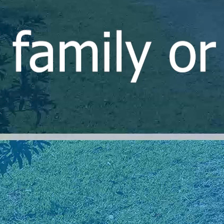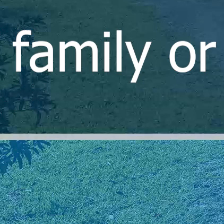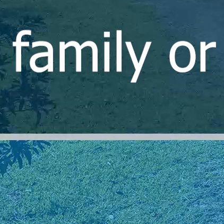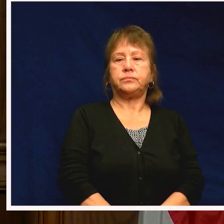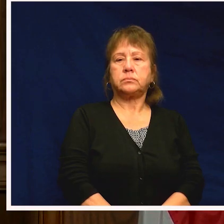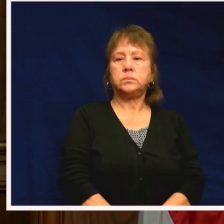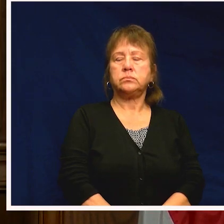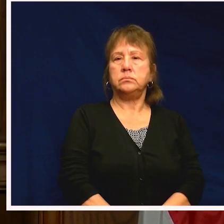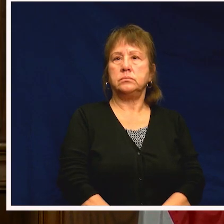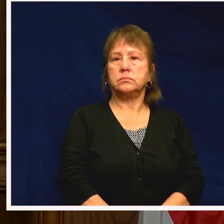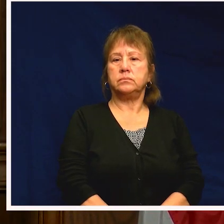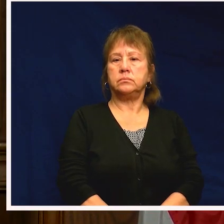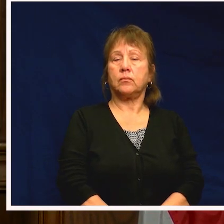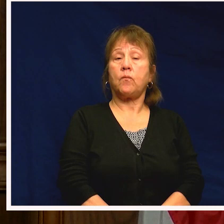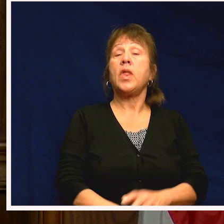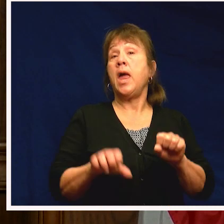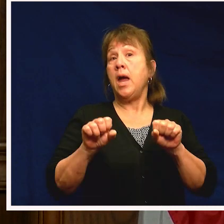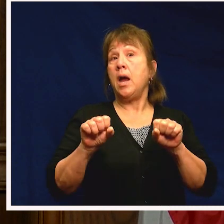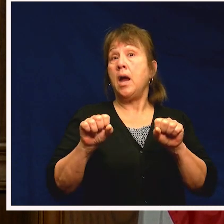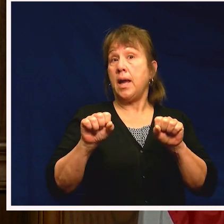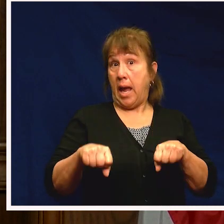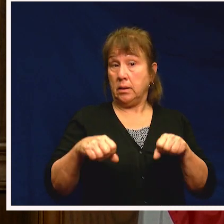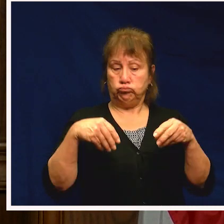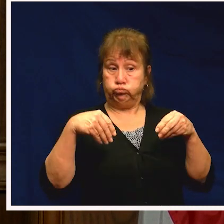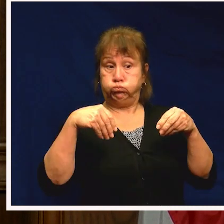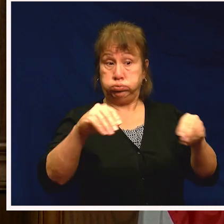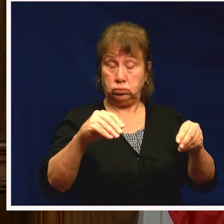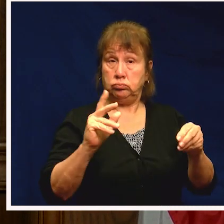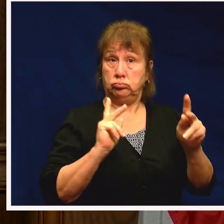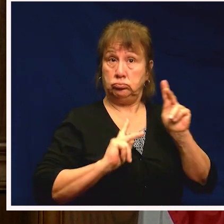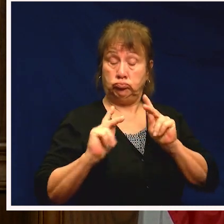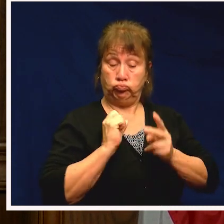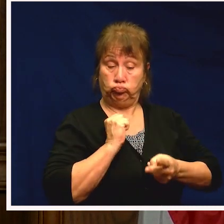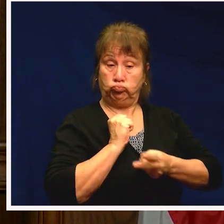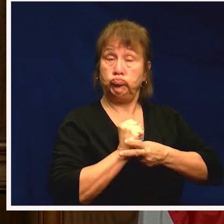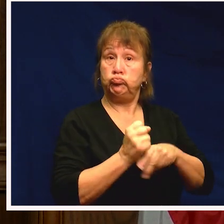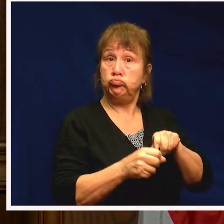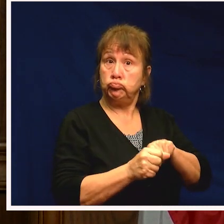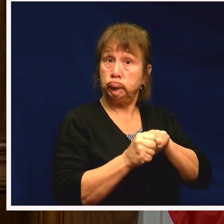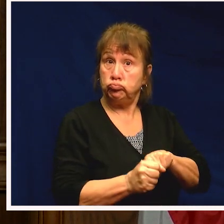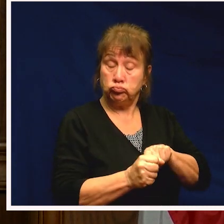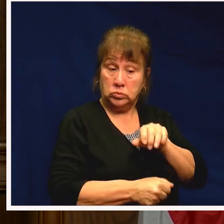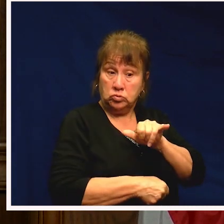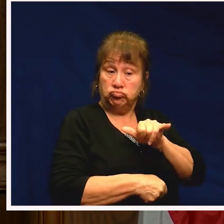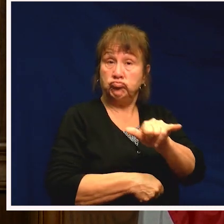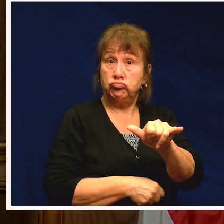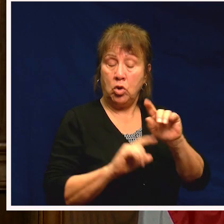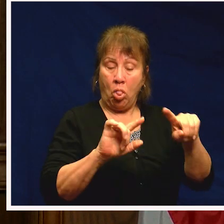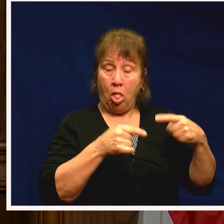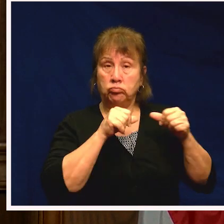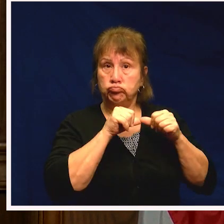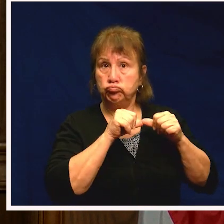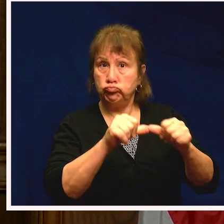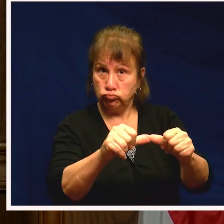even rent it out? We can sell to occupants who need to make that unit a longer term housing plan. We typically say a